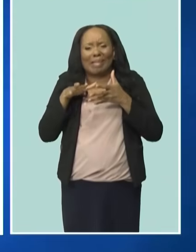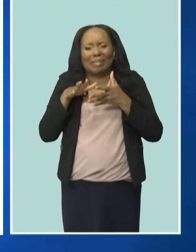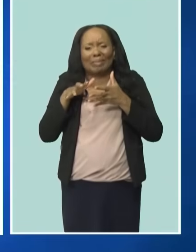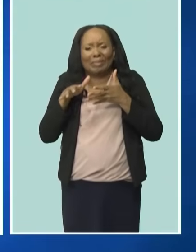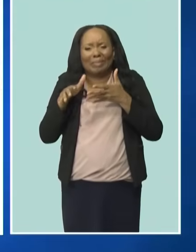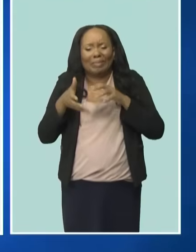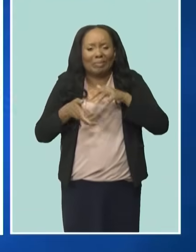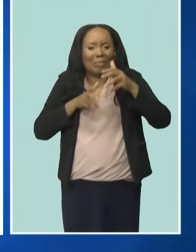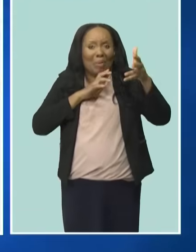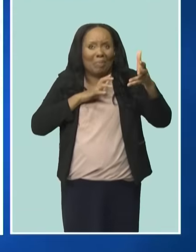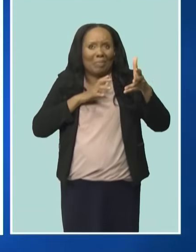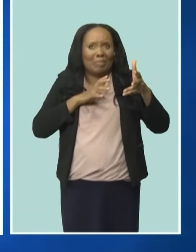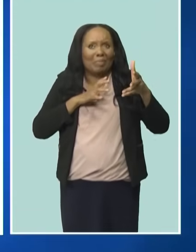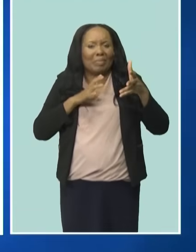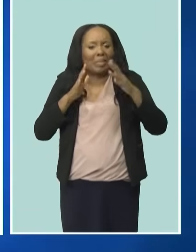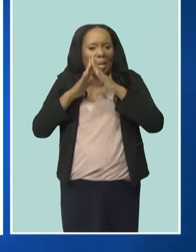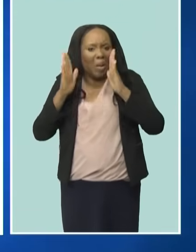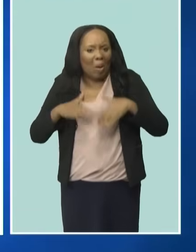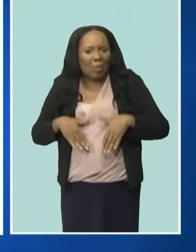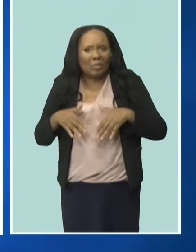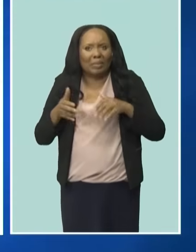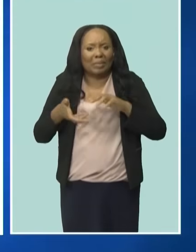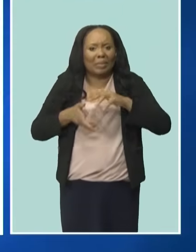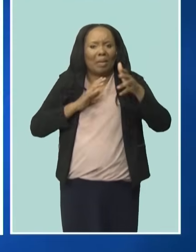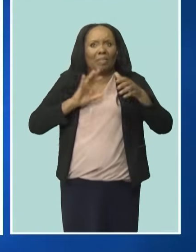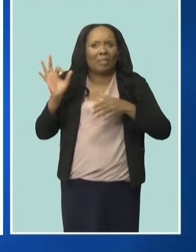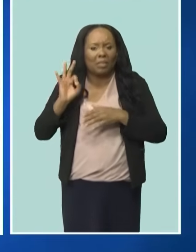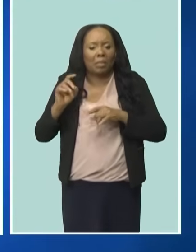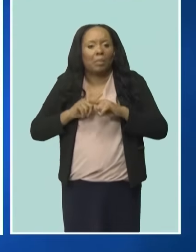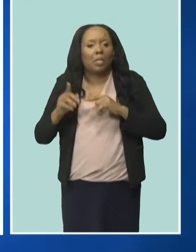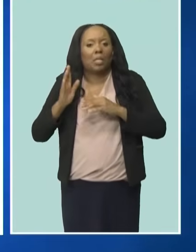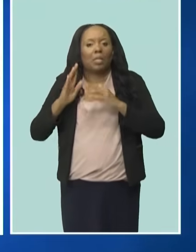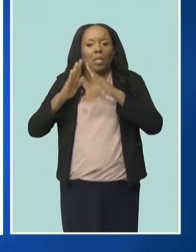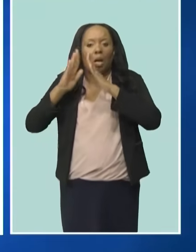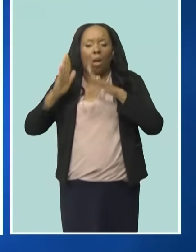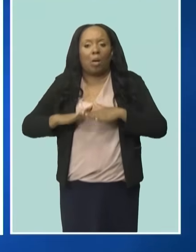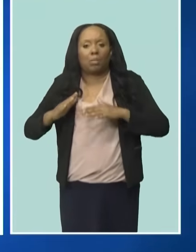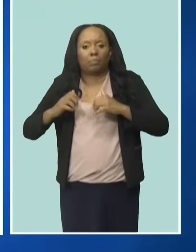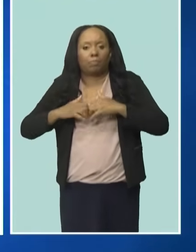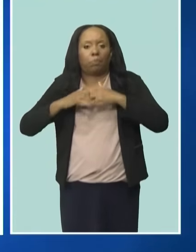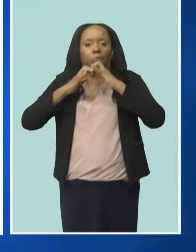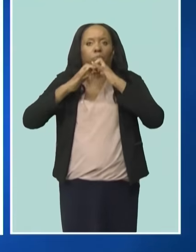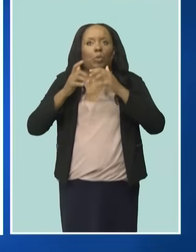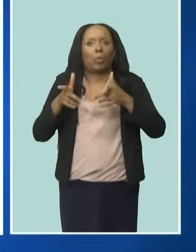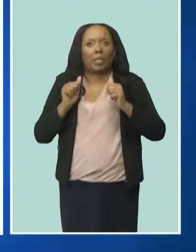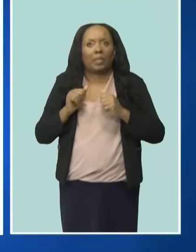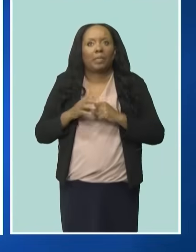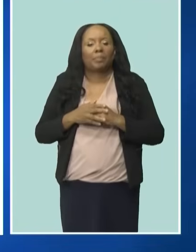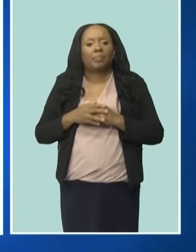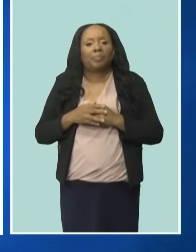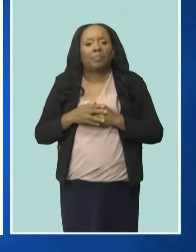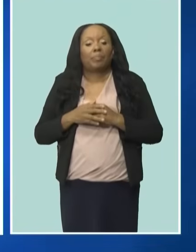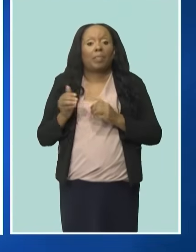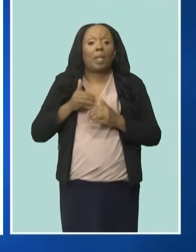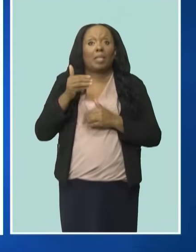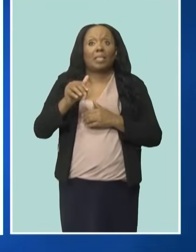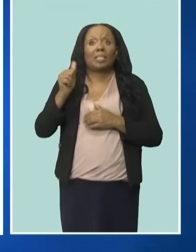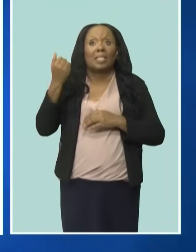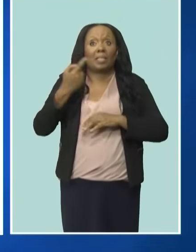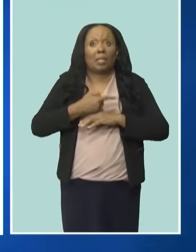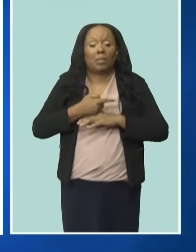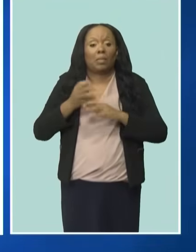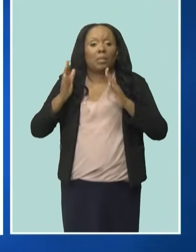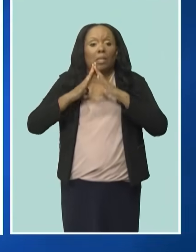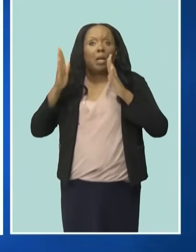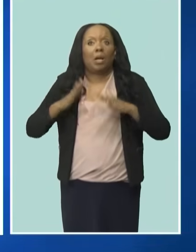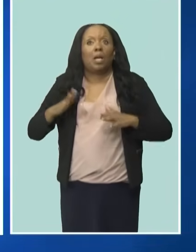development going on here. We're very excited as the houses go up very, very quickly. So in about 10 days from now, this house will be fully complete and ready to